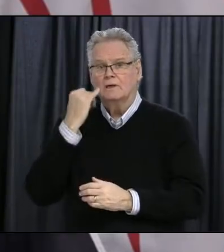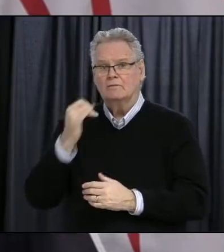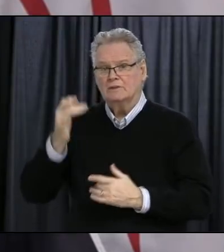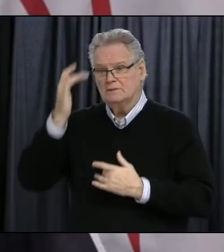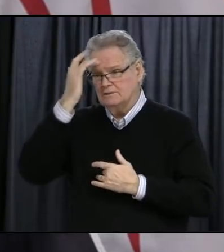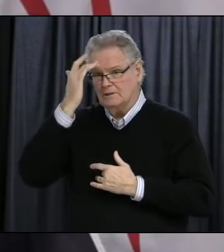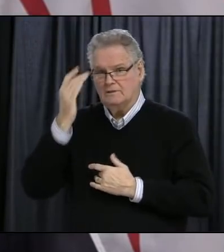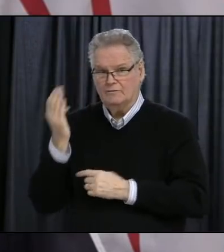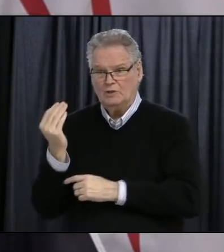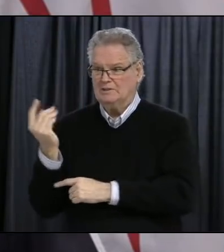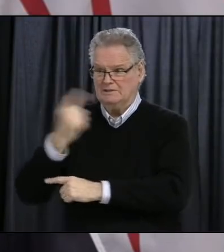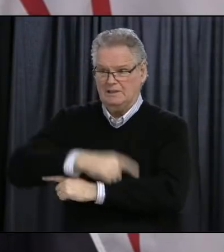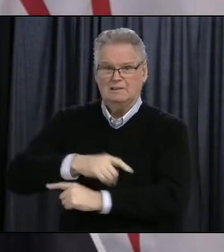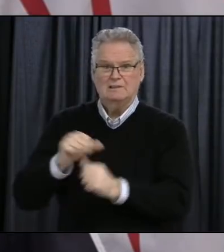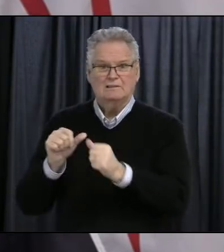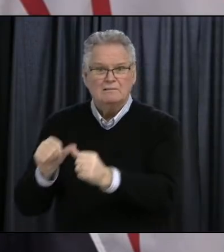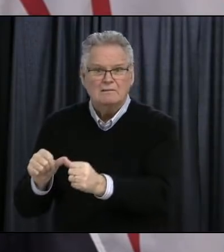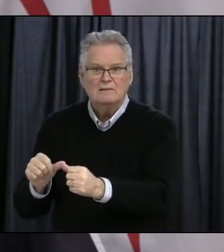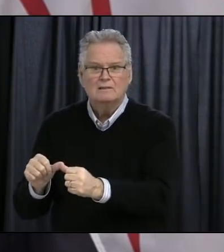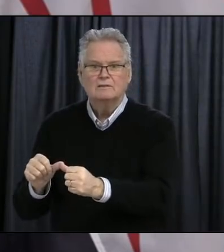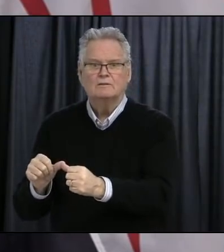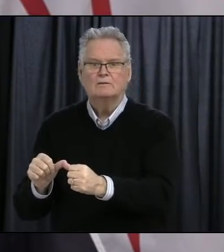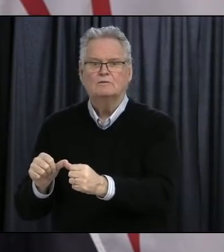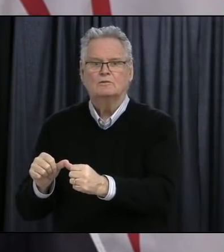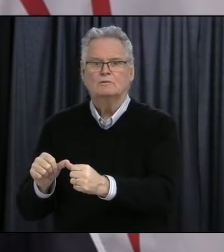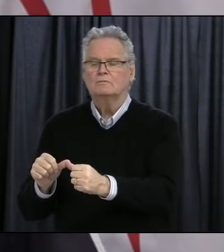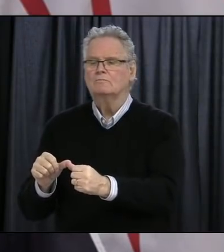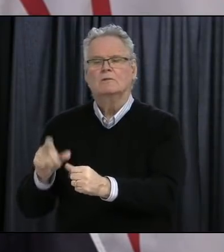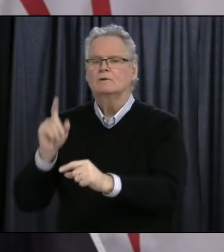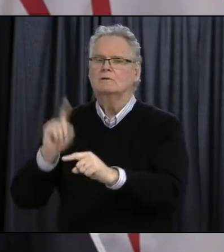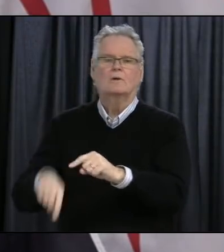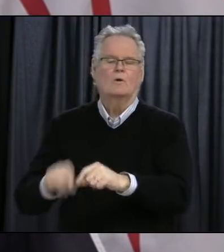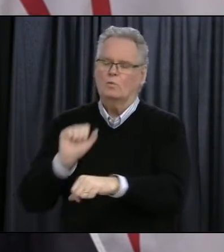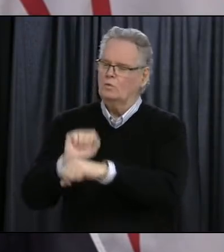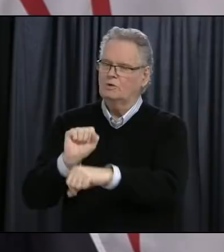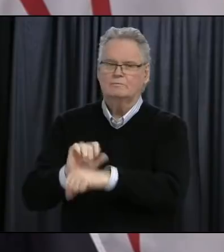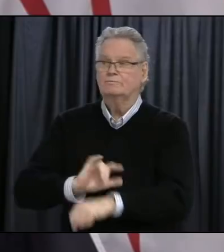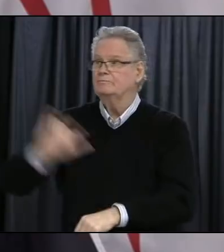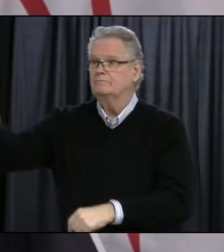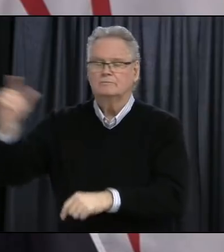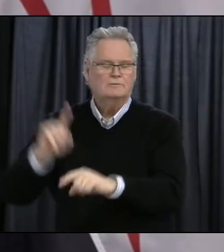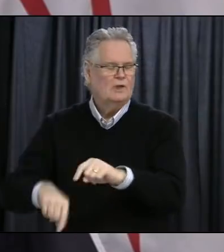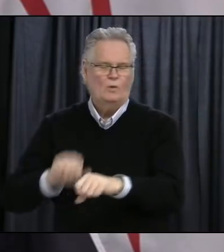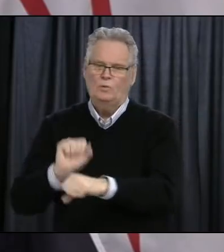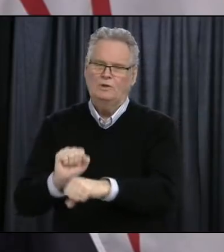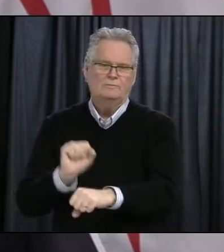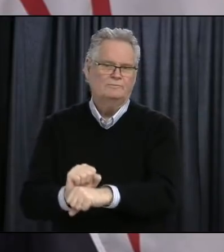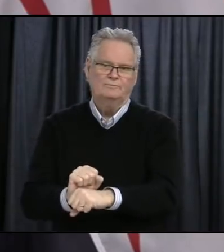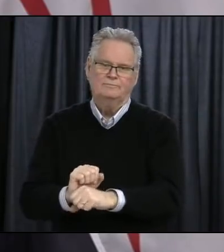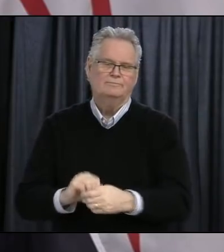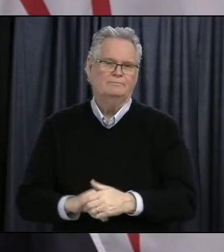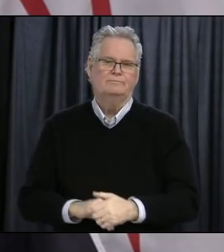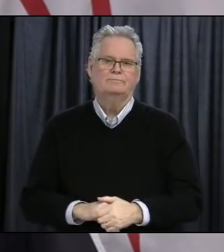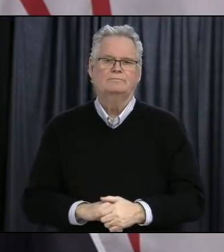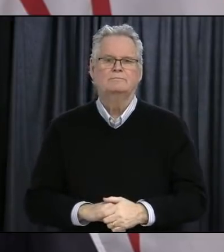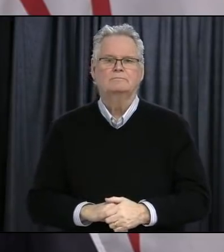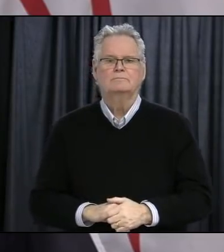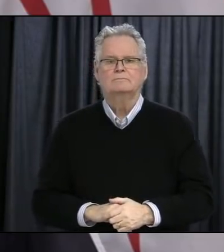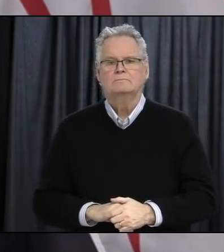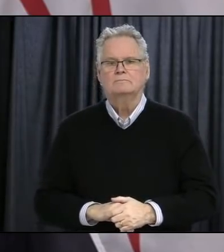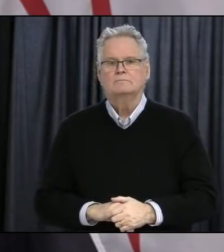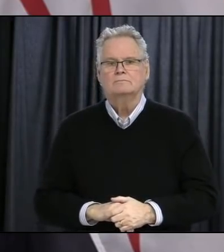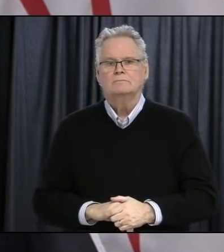Rotational workers must be available by phone and email, as they will be contacted during their self-isolation period to see if they or their family